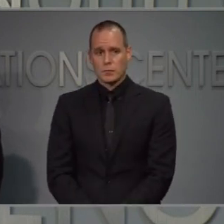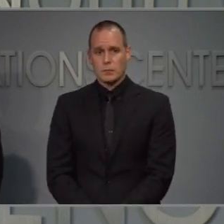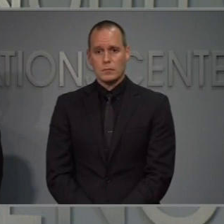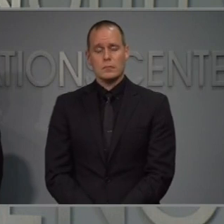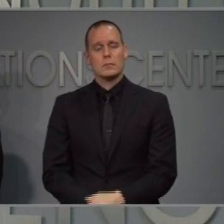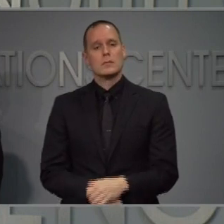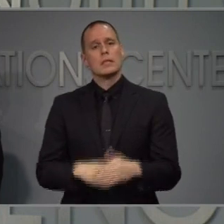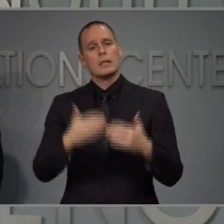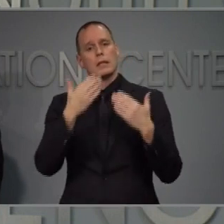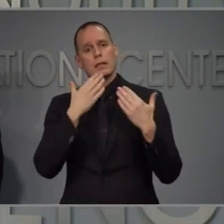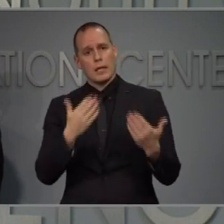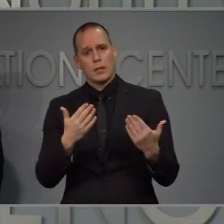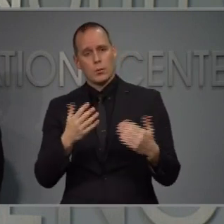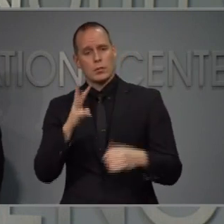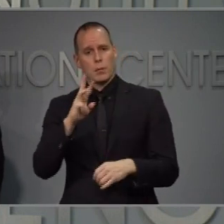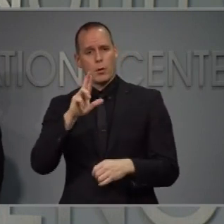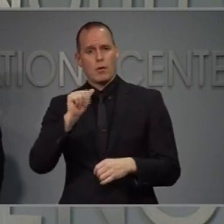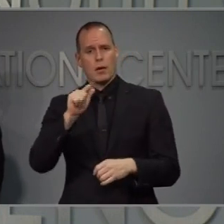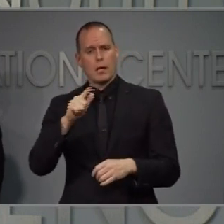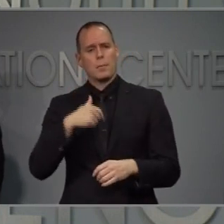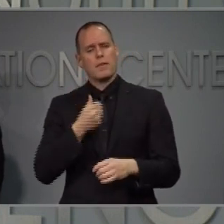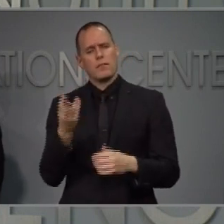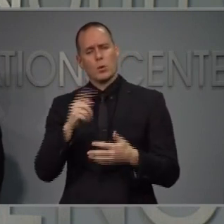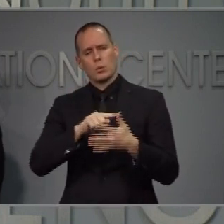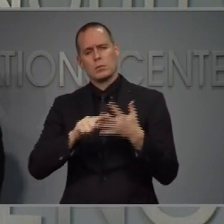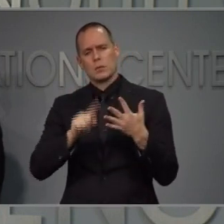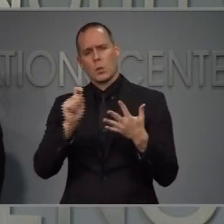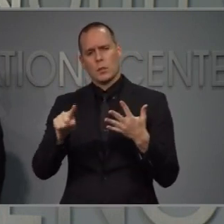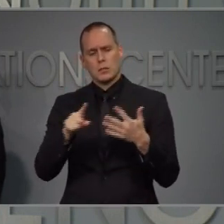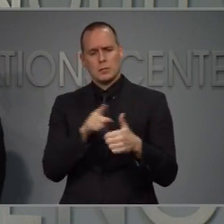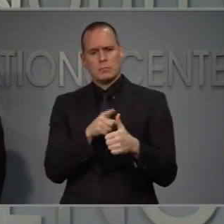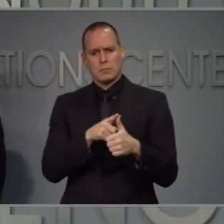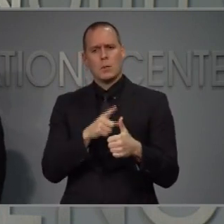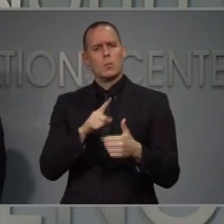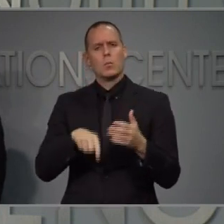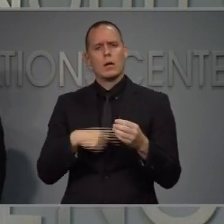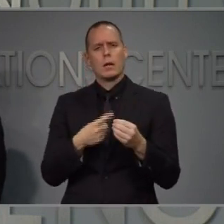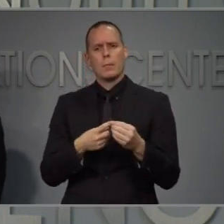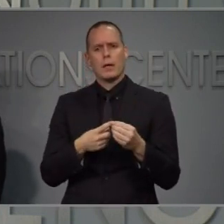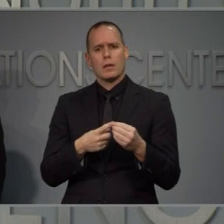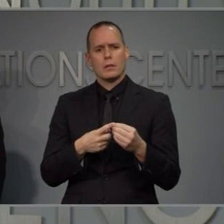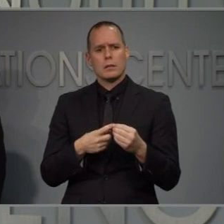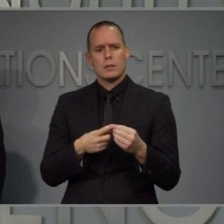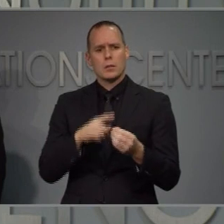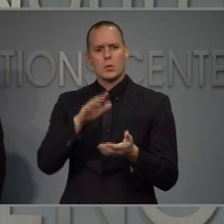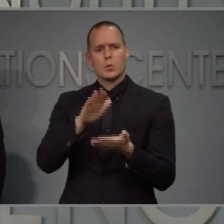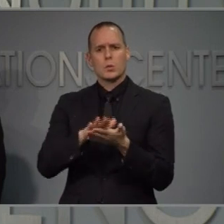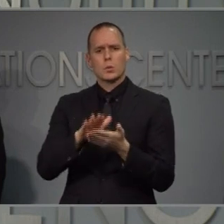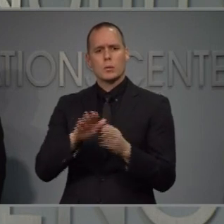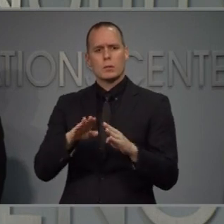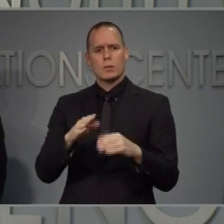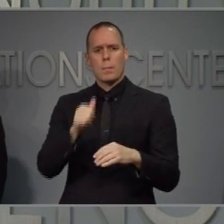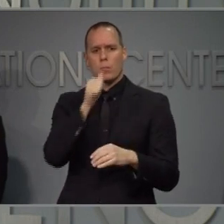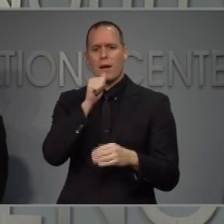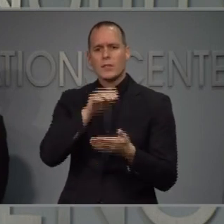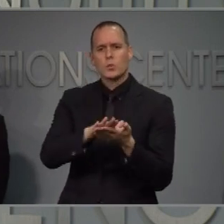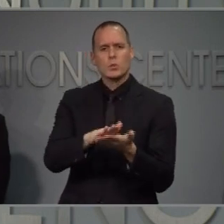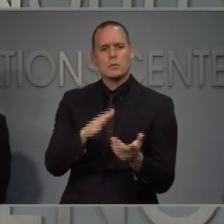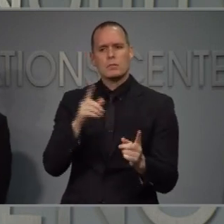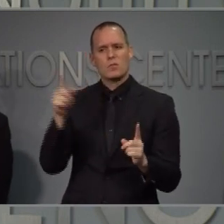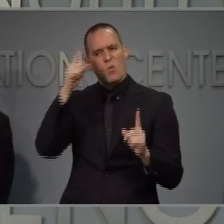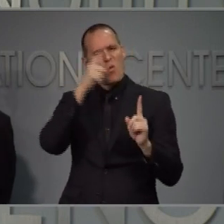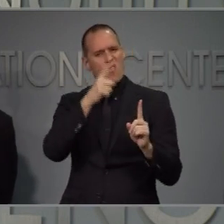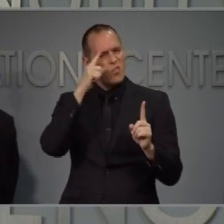Good afternoon, Governor. Ken Smith with WRAL. A couple of questions. One, what about private and parochial schools? What are your hope for them?